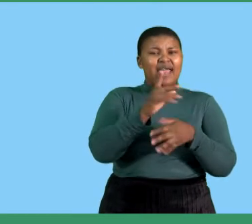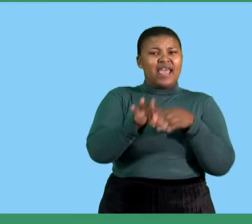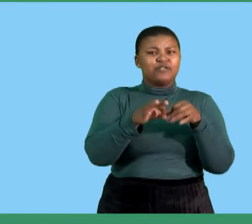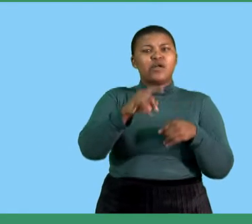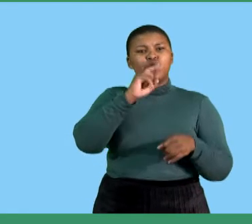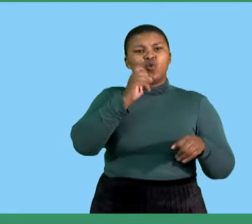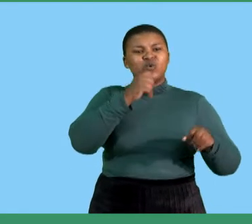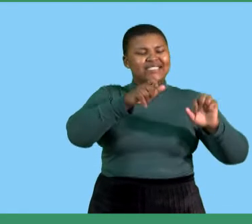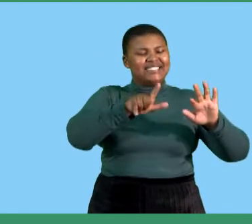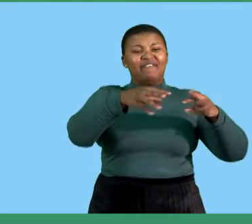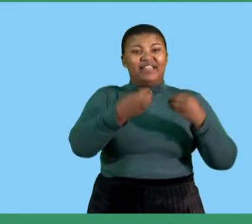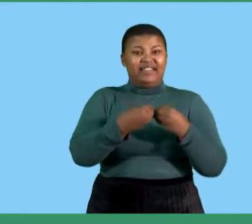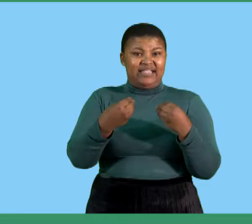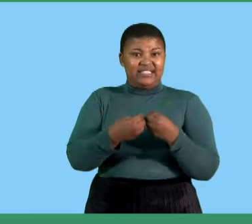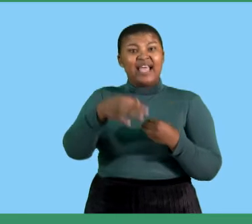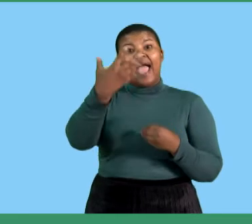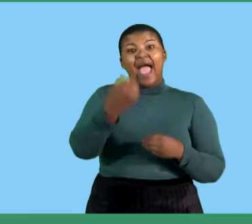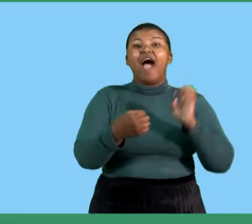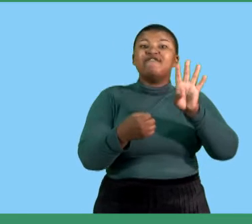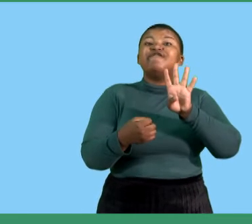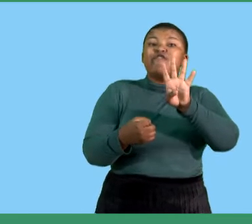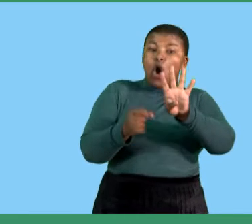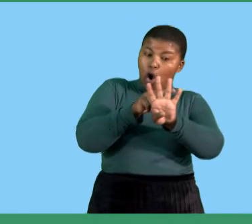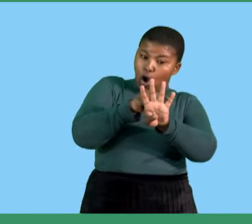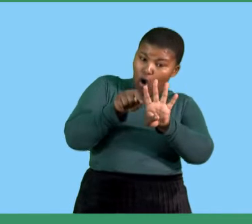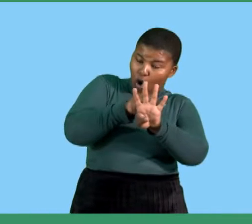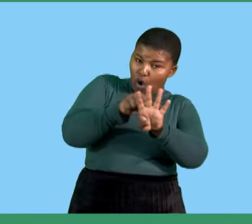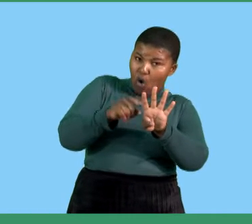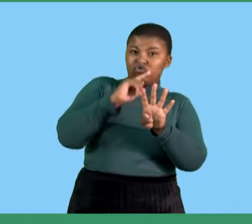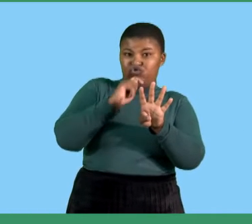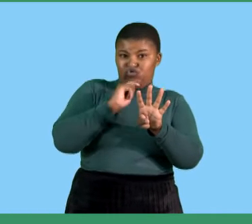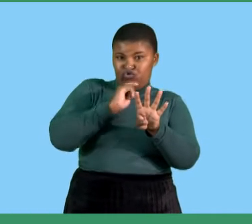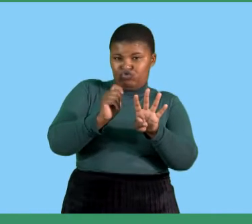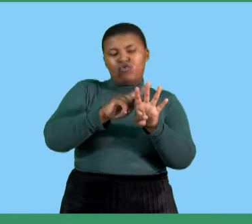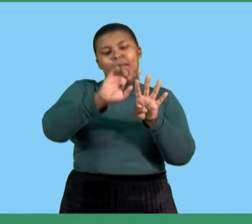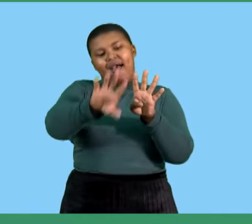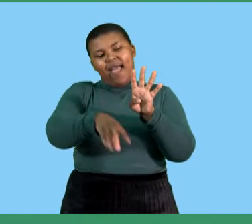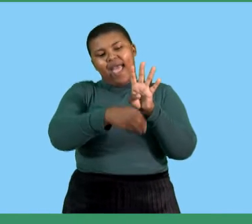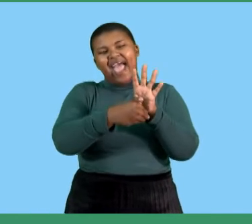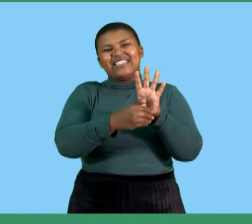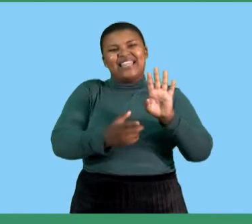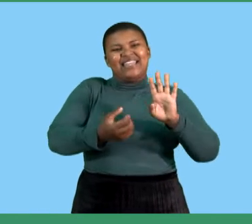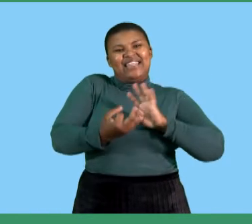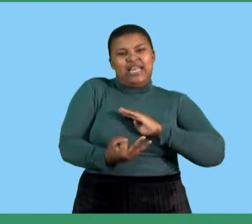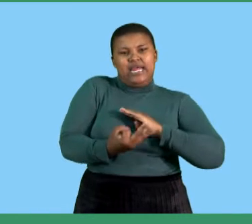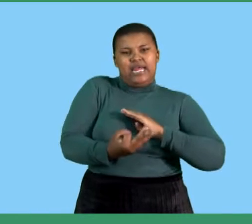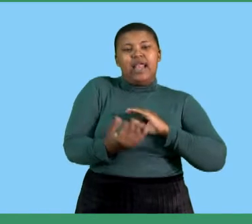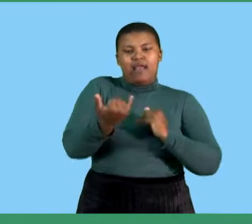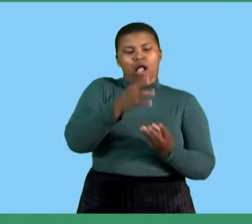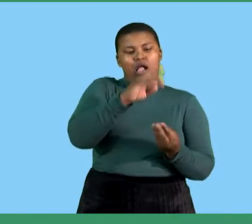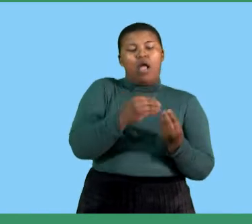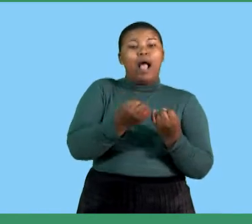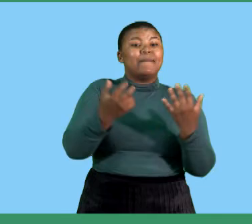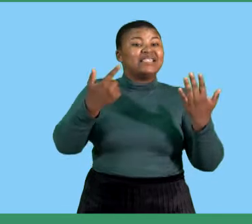main elements and 3 additional elements. Hence, I said it's not 4, but it's 7. So always take note of that. Right,